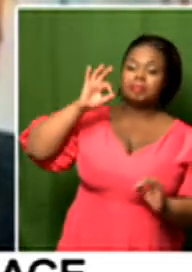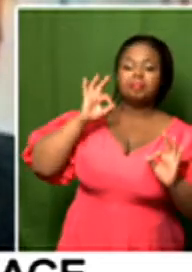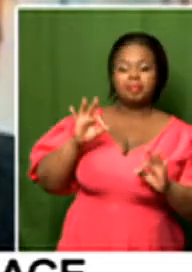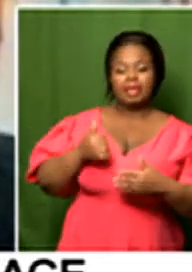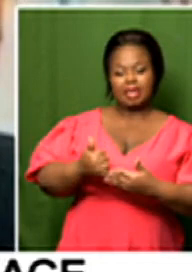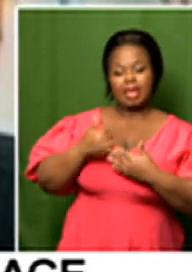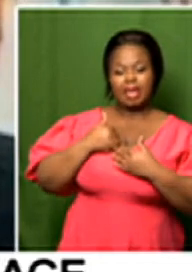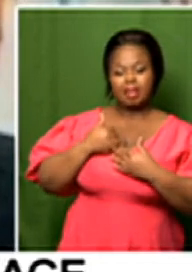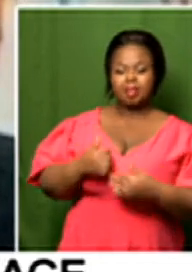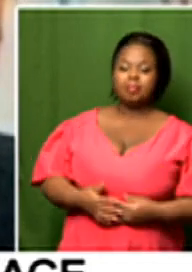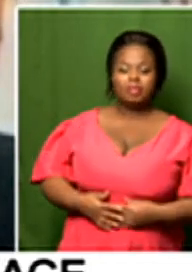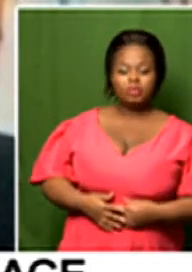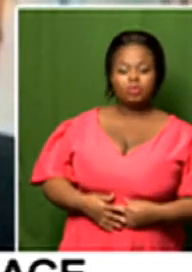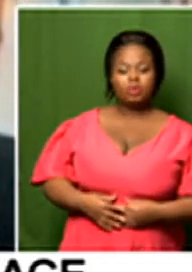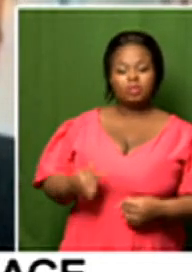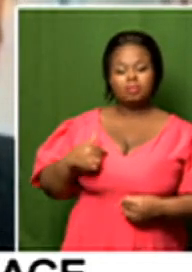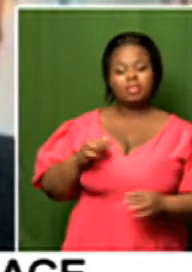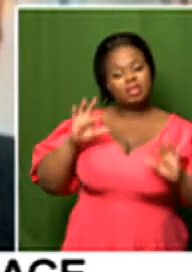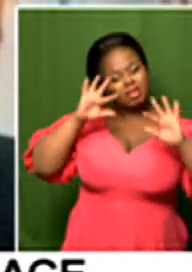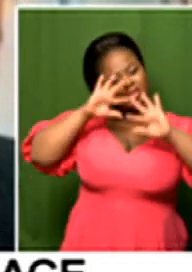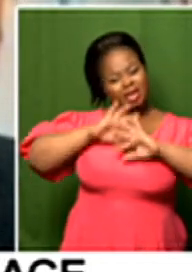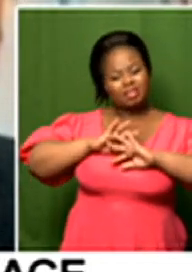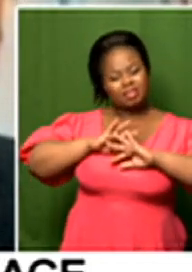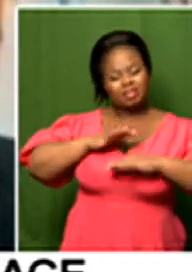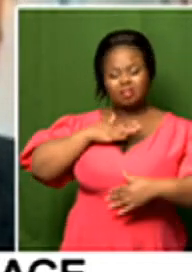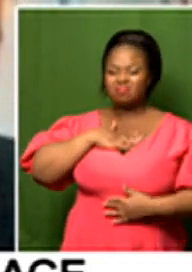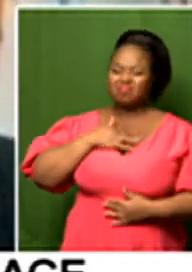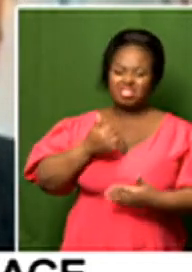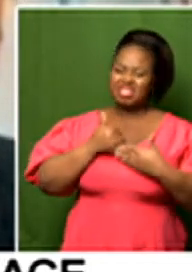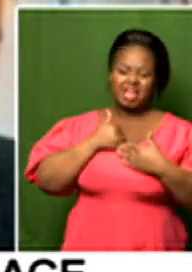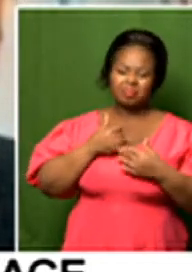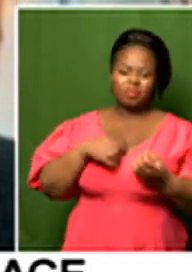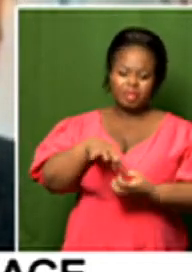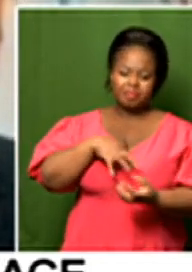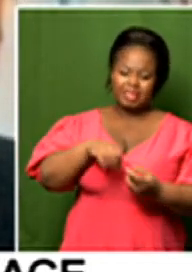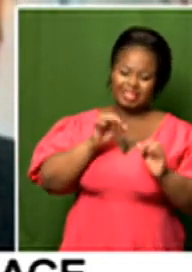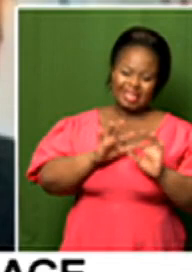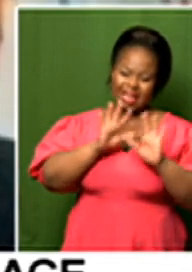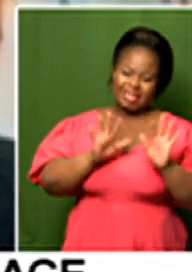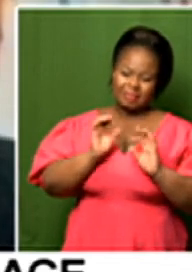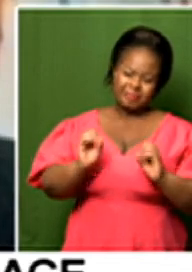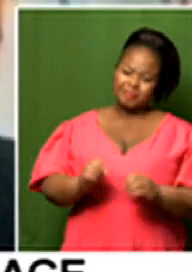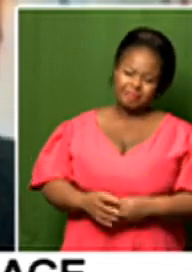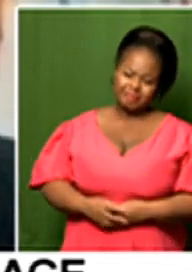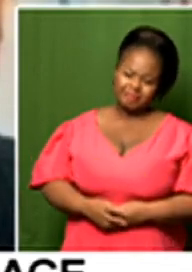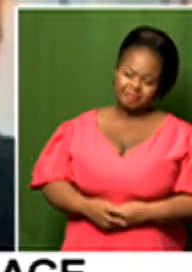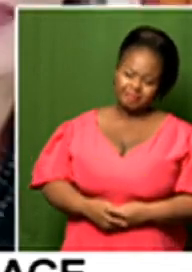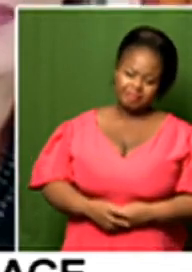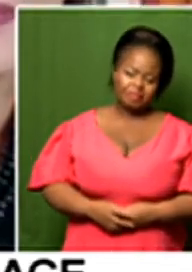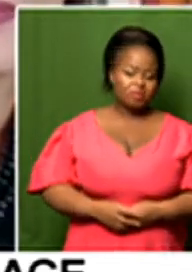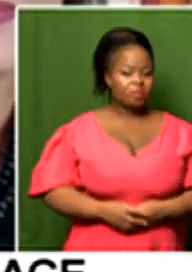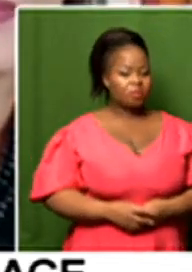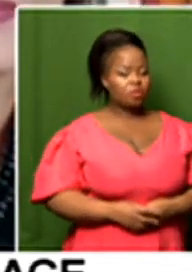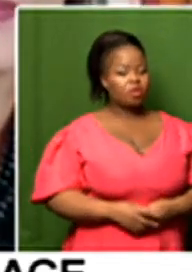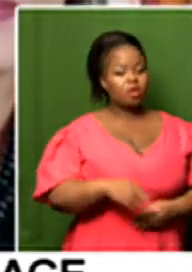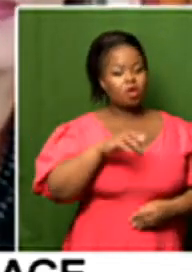helps. I just find the night lights just... doesn't help me with mixing colours. So the Urban